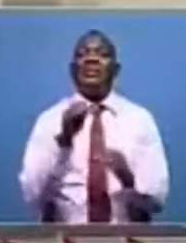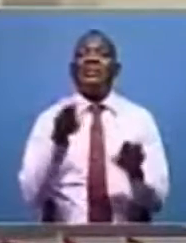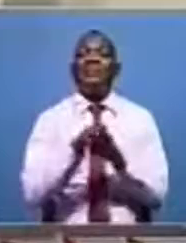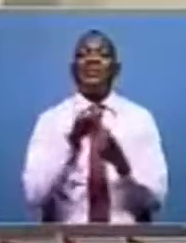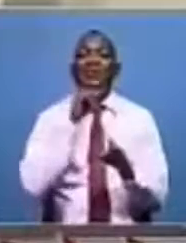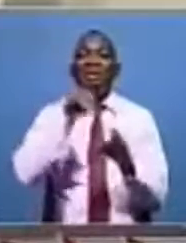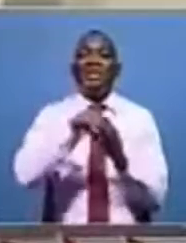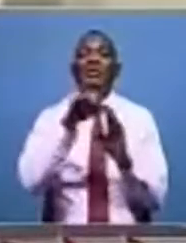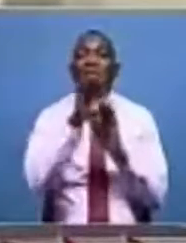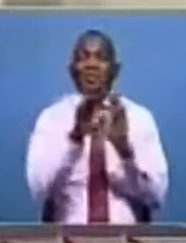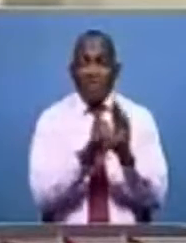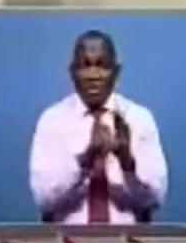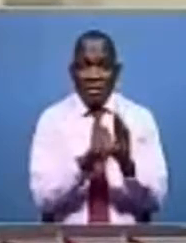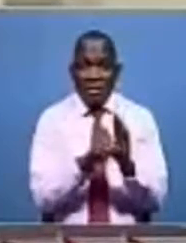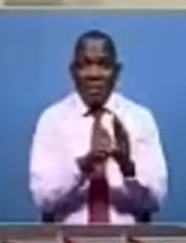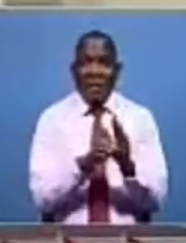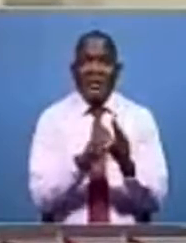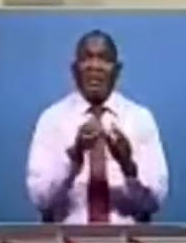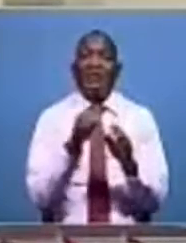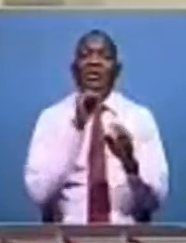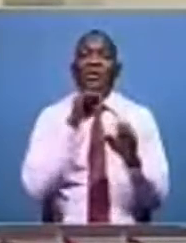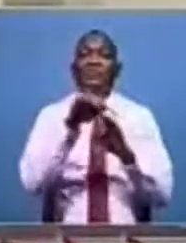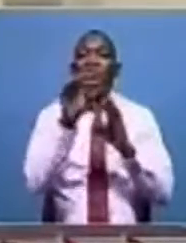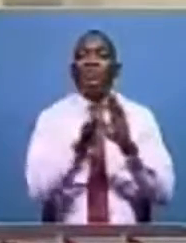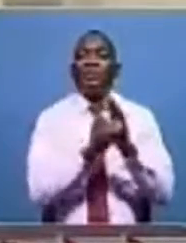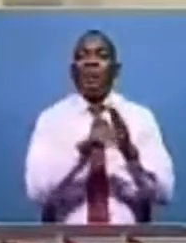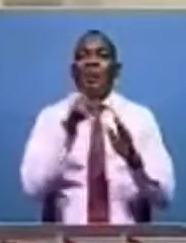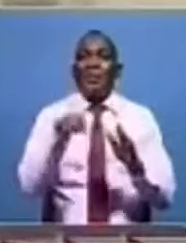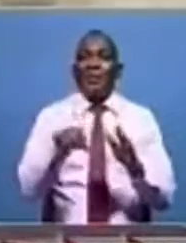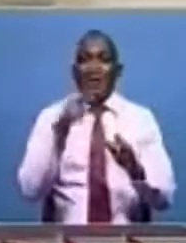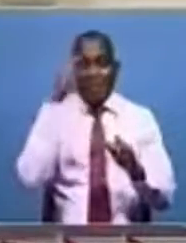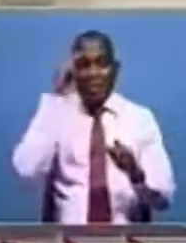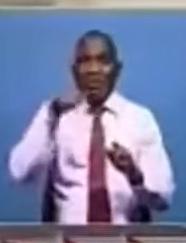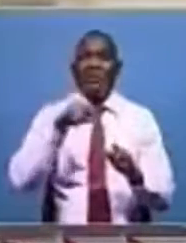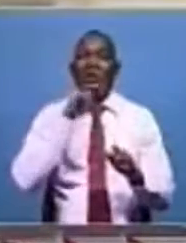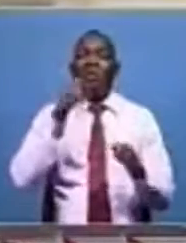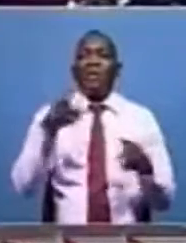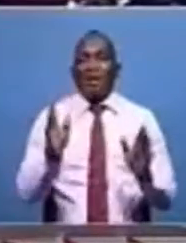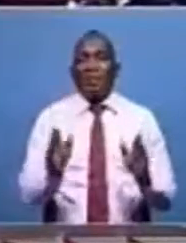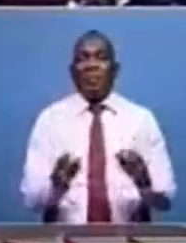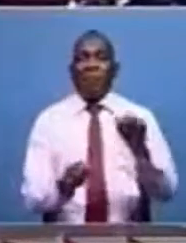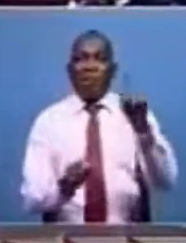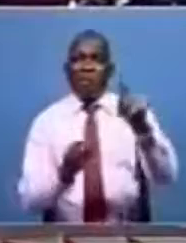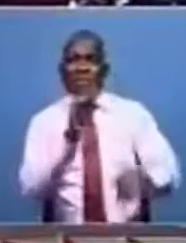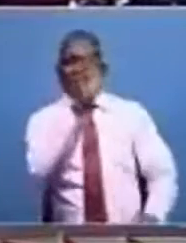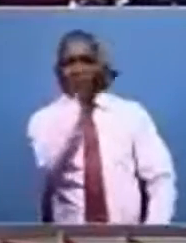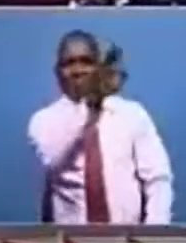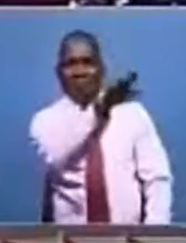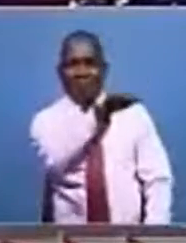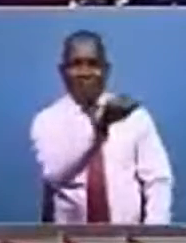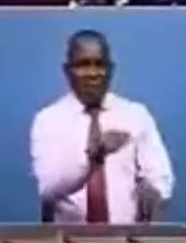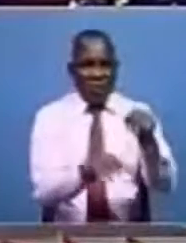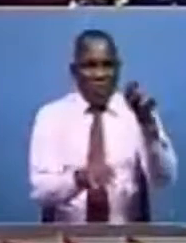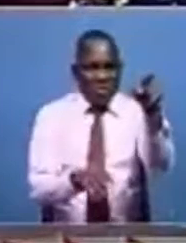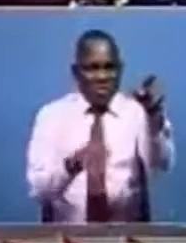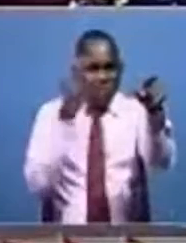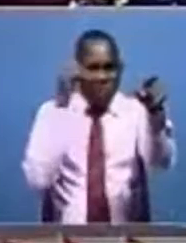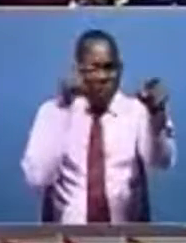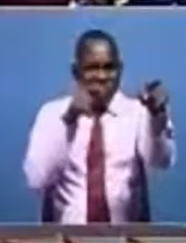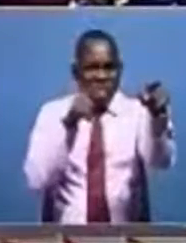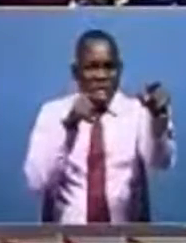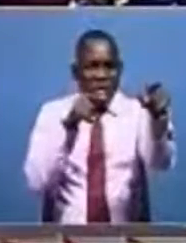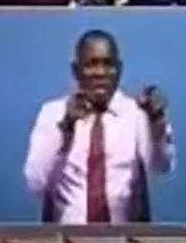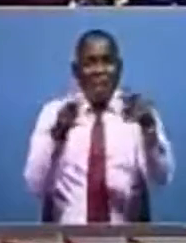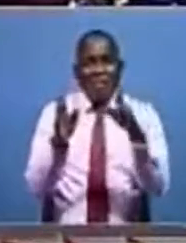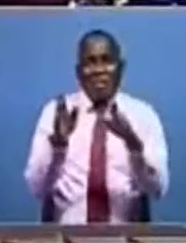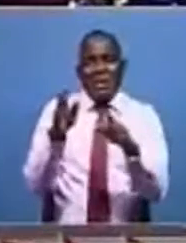more so, that course should be awarded. Mr. Kotuapa, I'm interested in why you